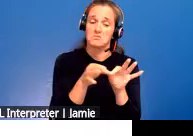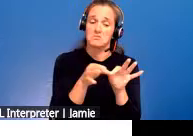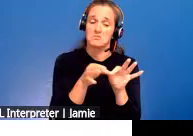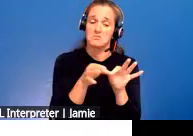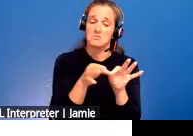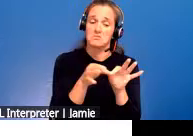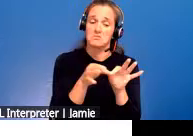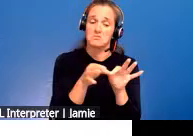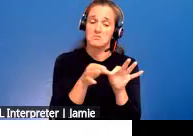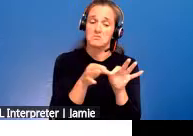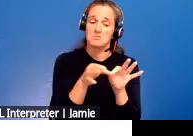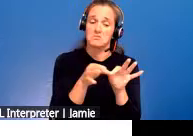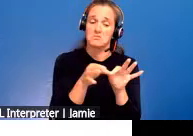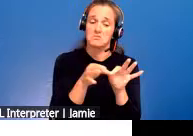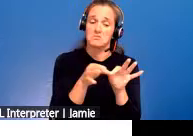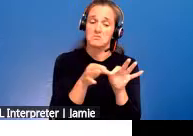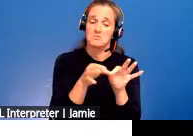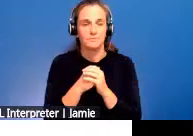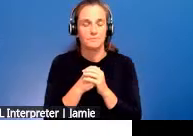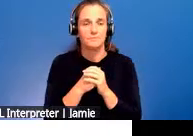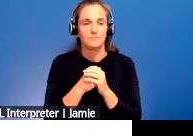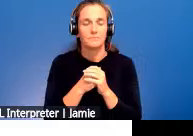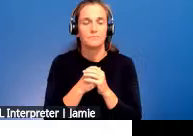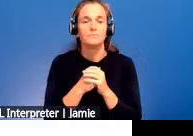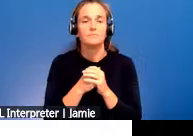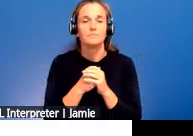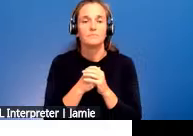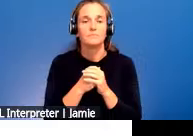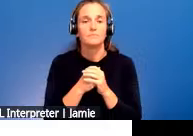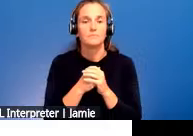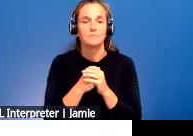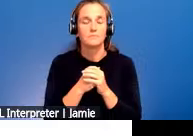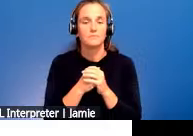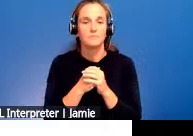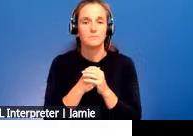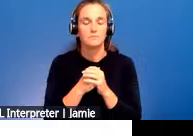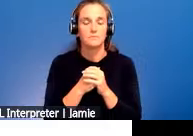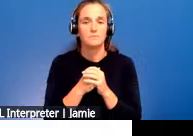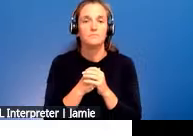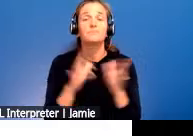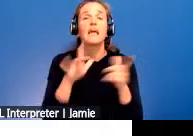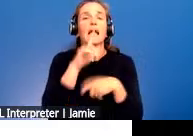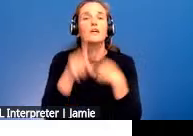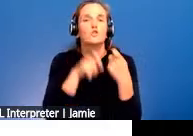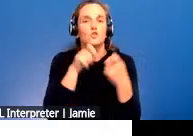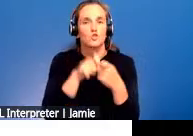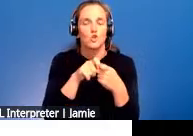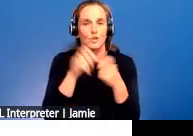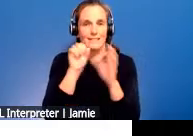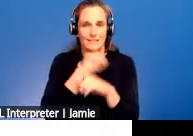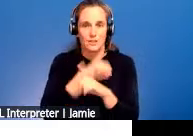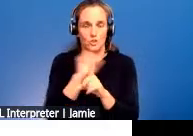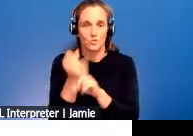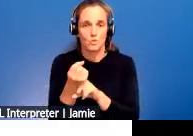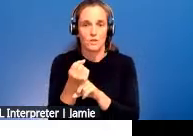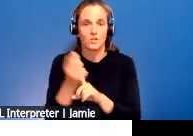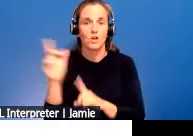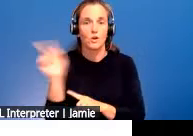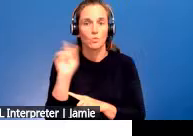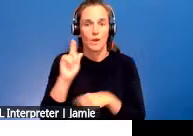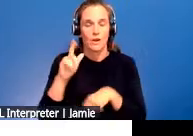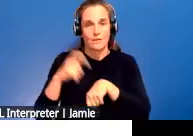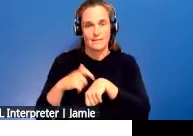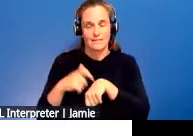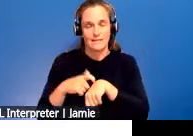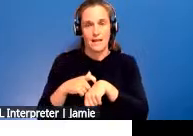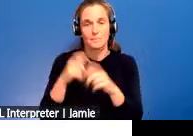screen readers and screen magnifiers. In certain situations where timed assessments and games